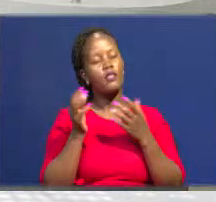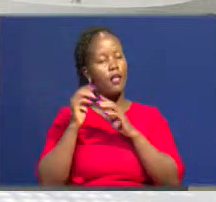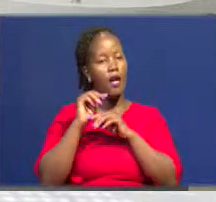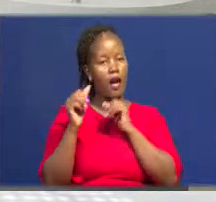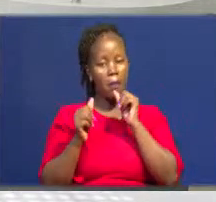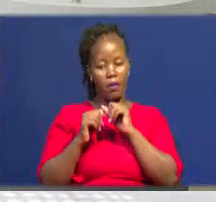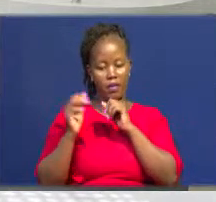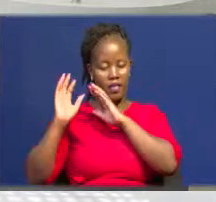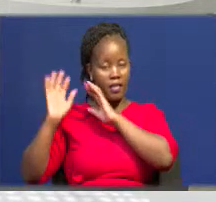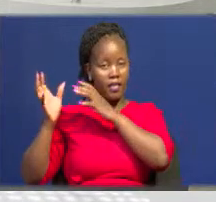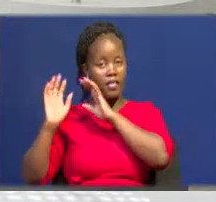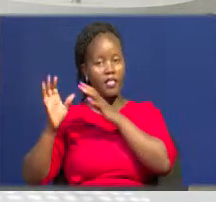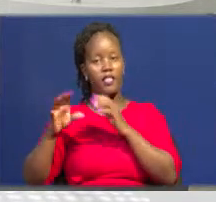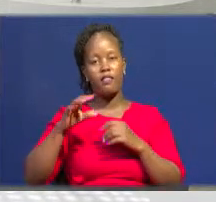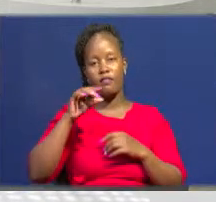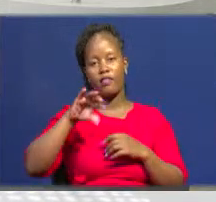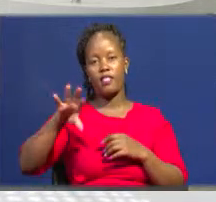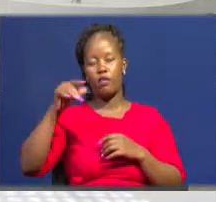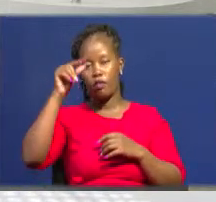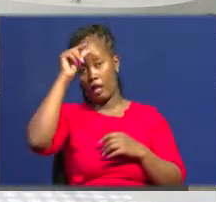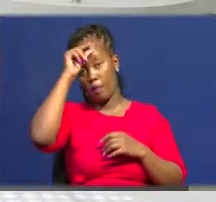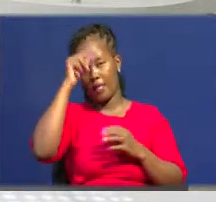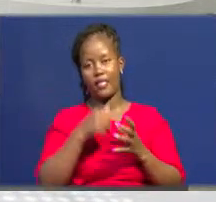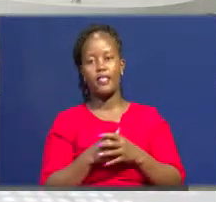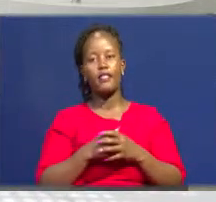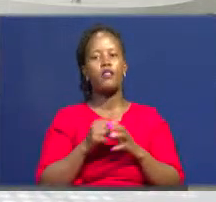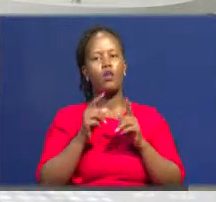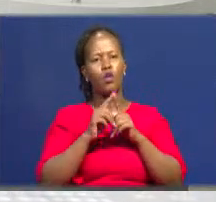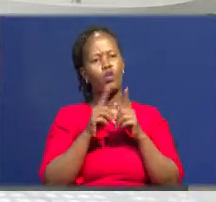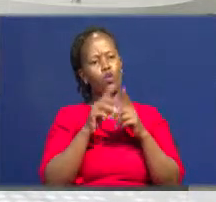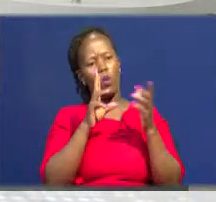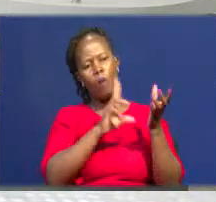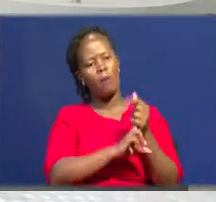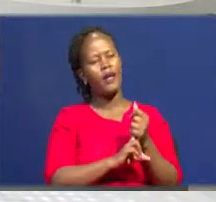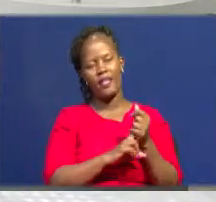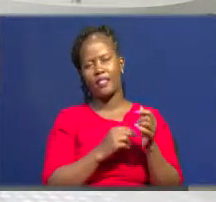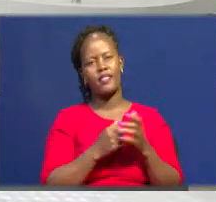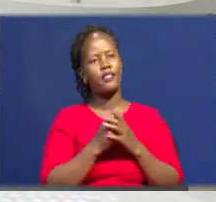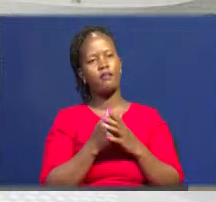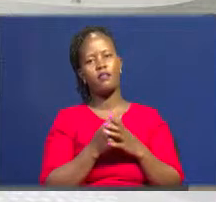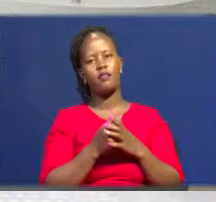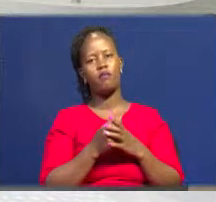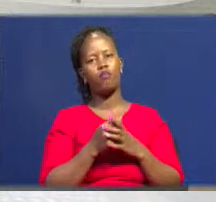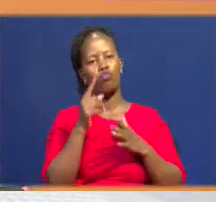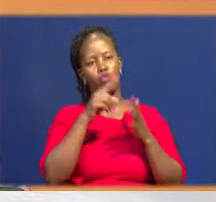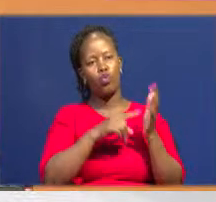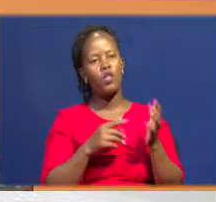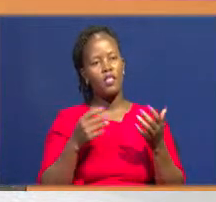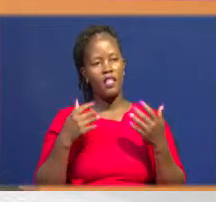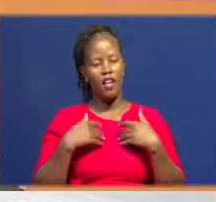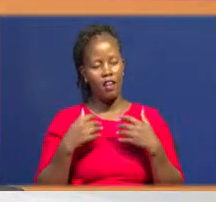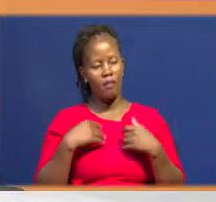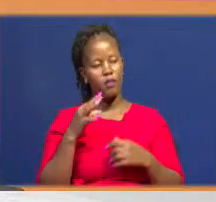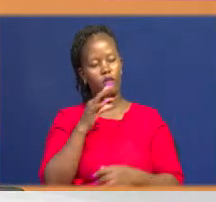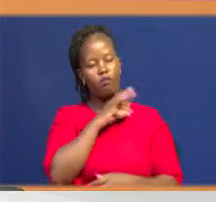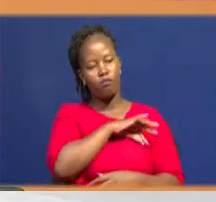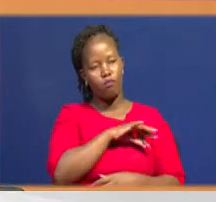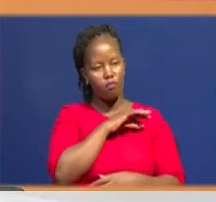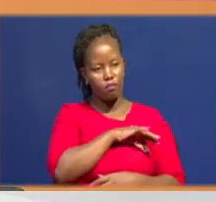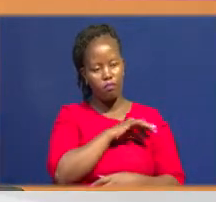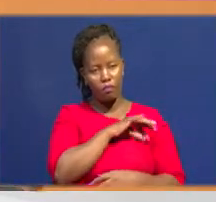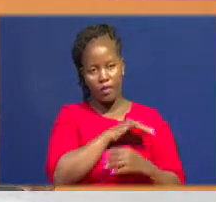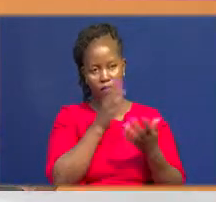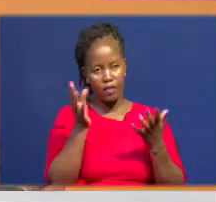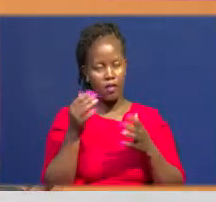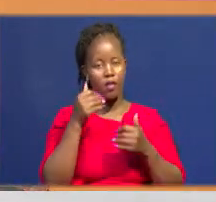government, they made that bid and they got it. What other interests have you seen, say, probably from even a